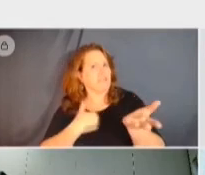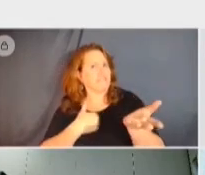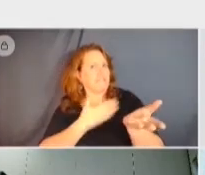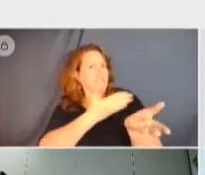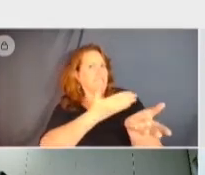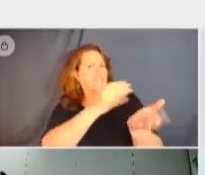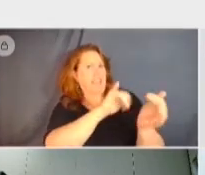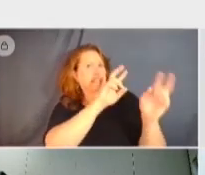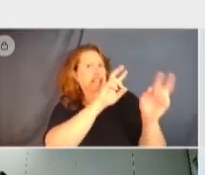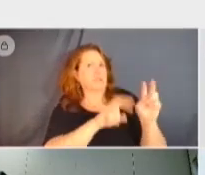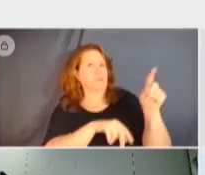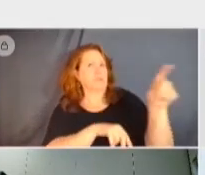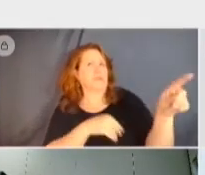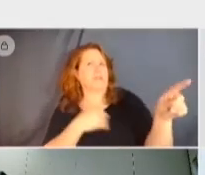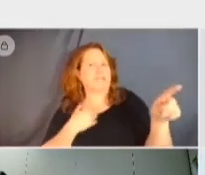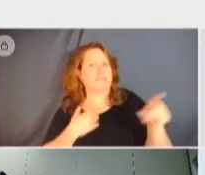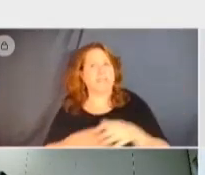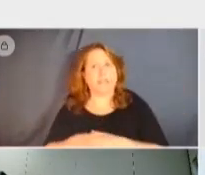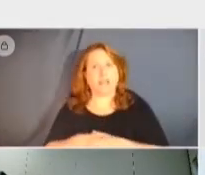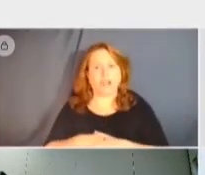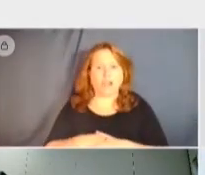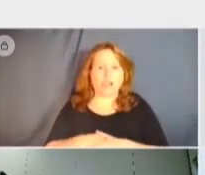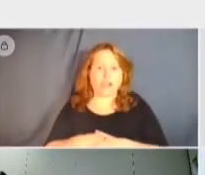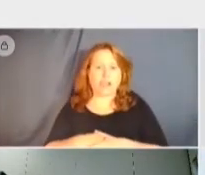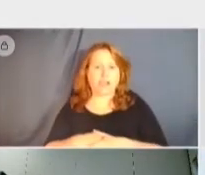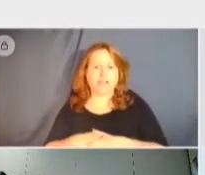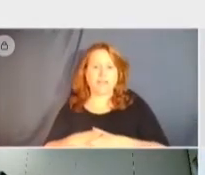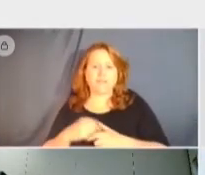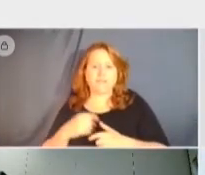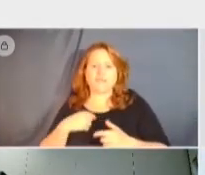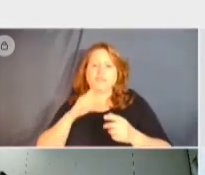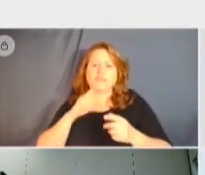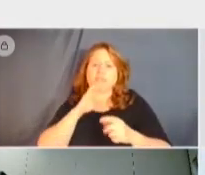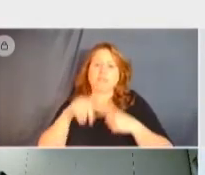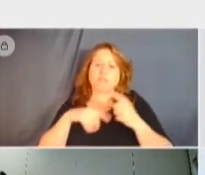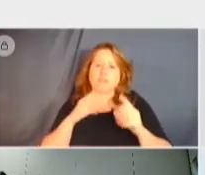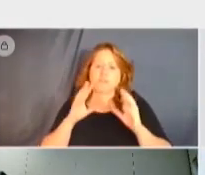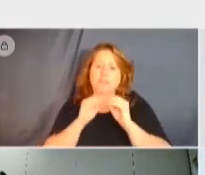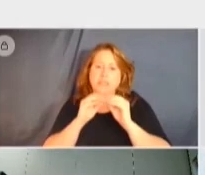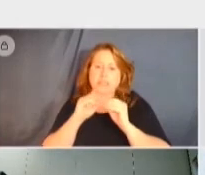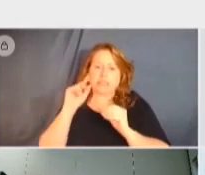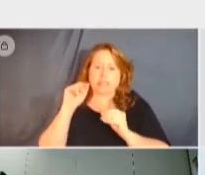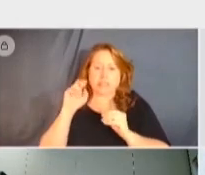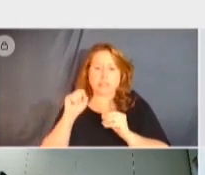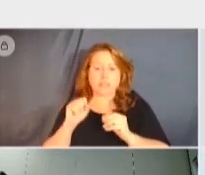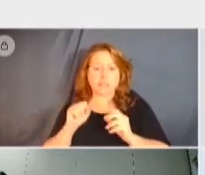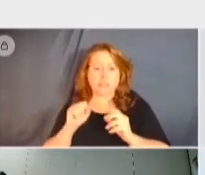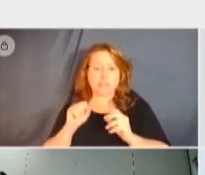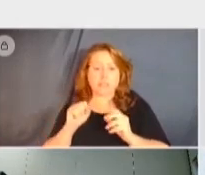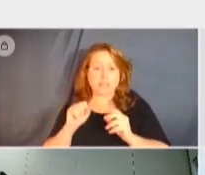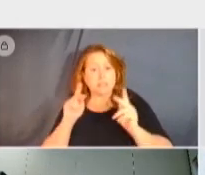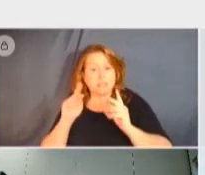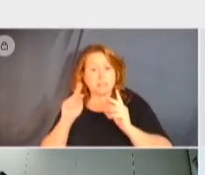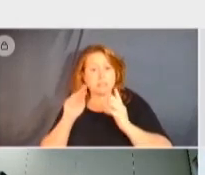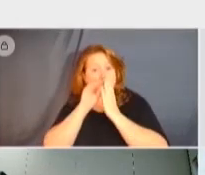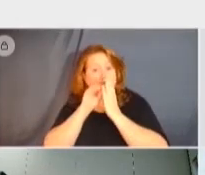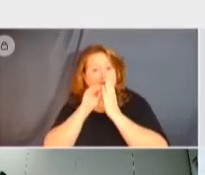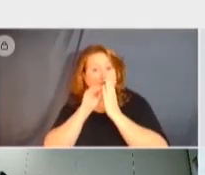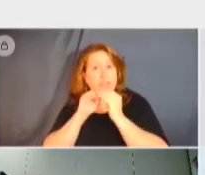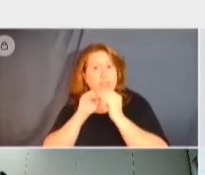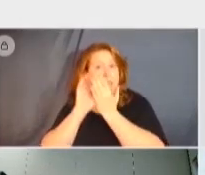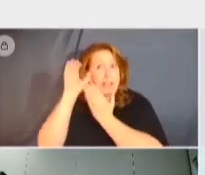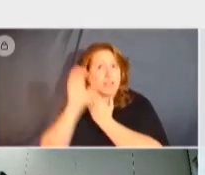All right, so we're talking about meeting dates. Can people right. get their calendars? Right. I'm suggesting